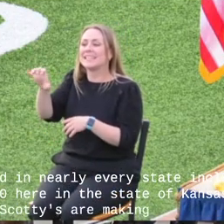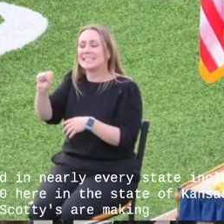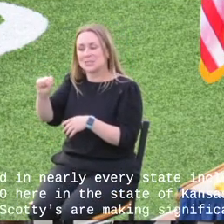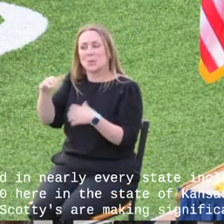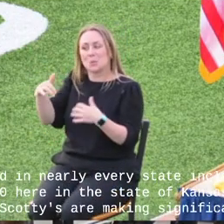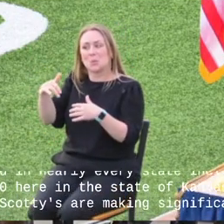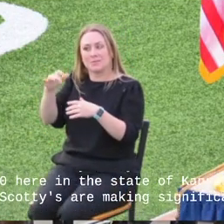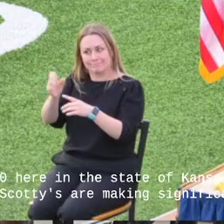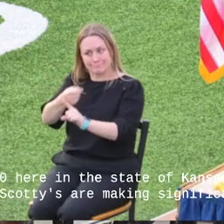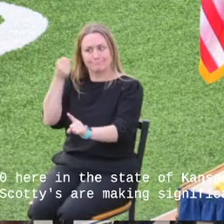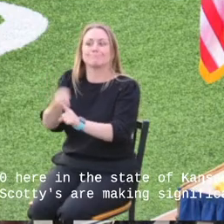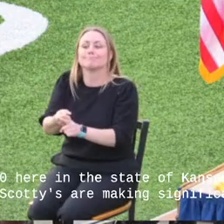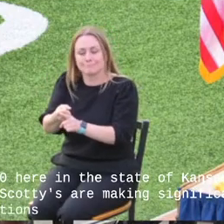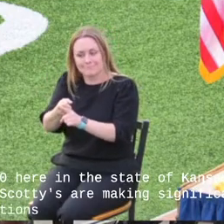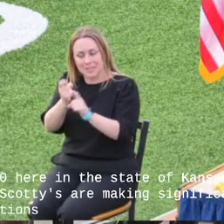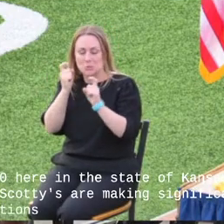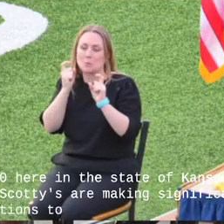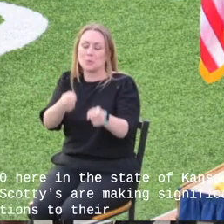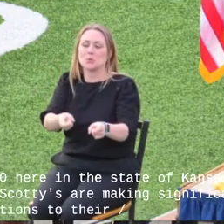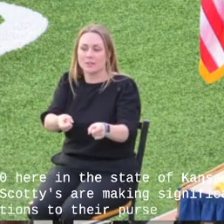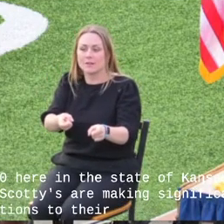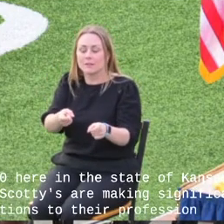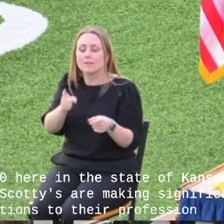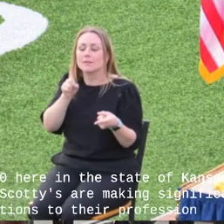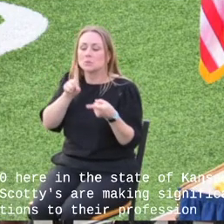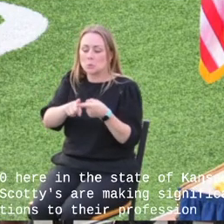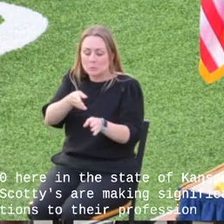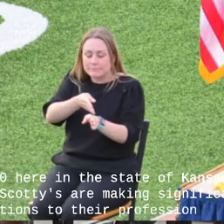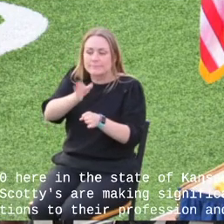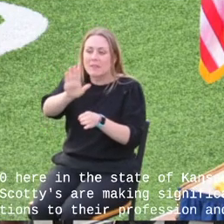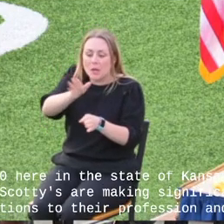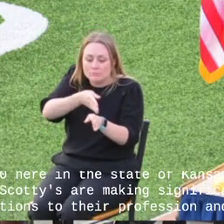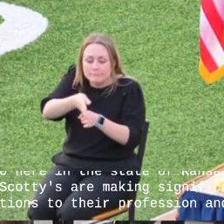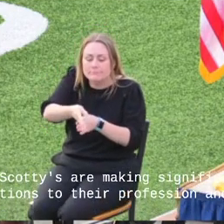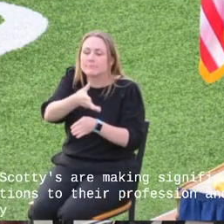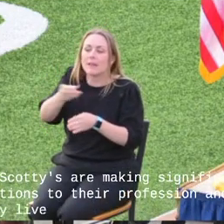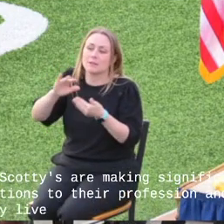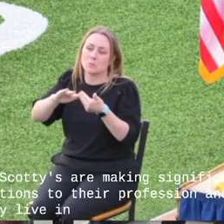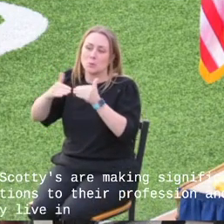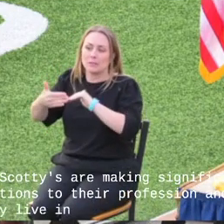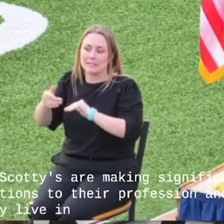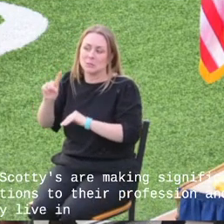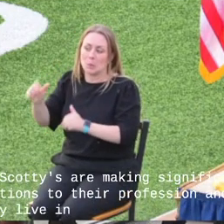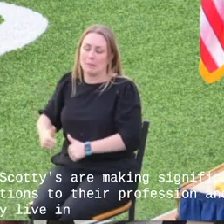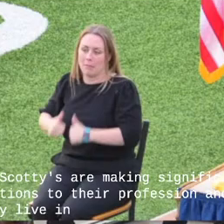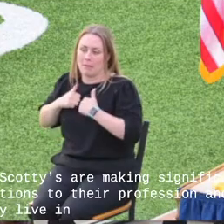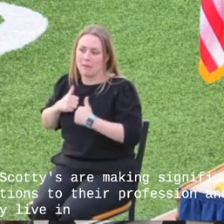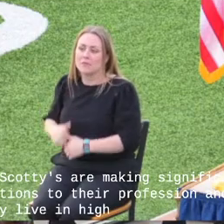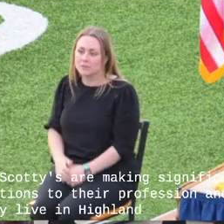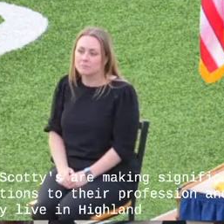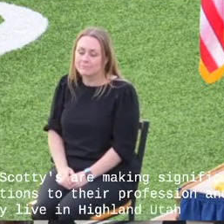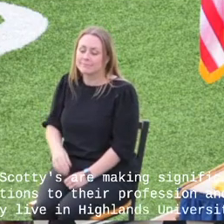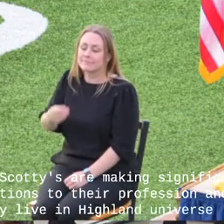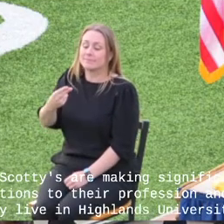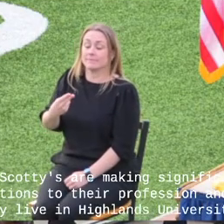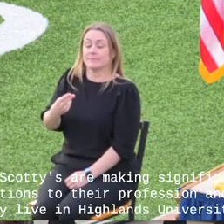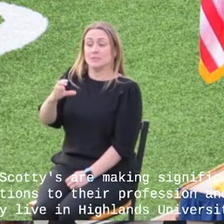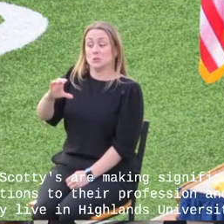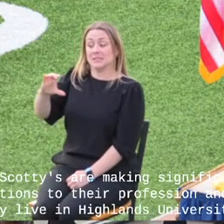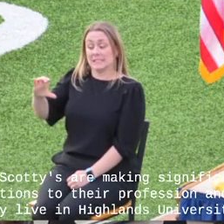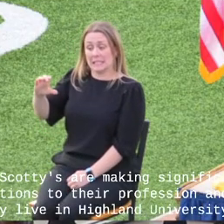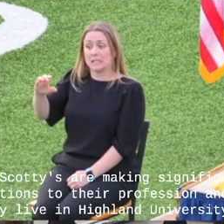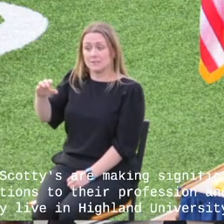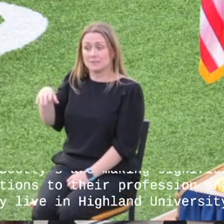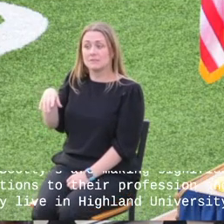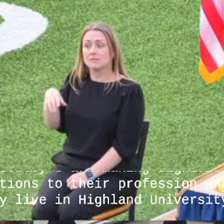significant contributions to their professions and the communities they live in. Highland University,